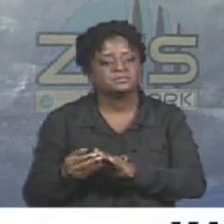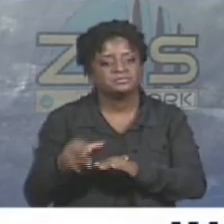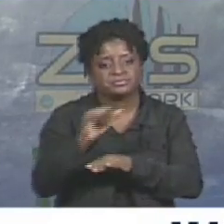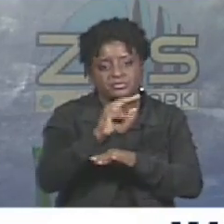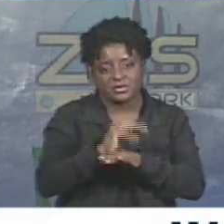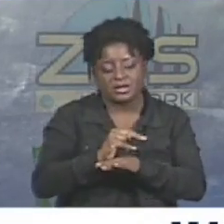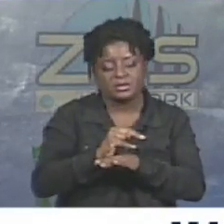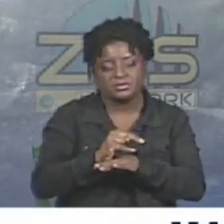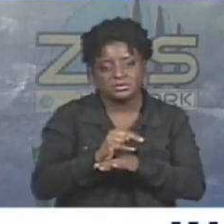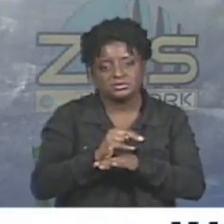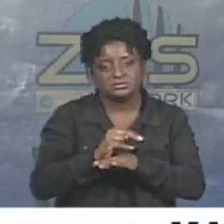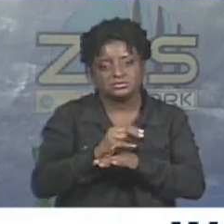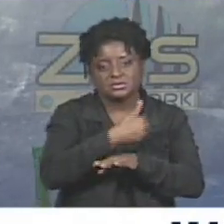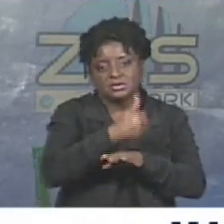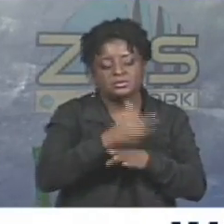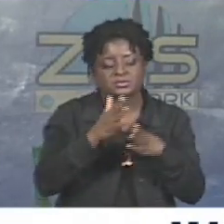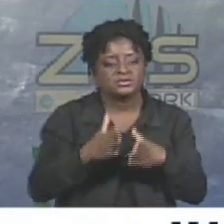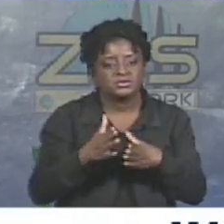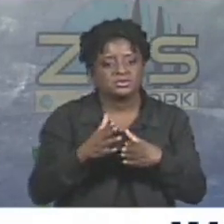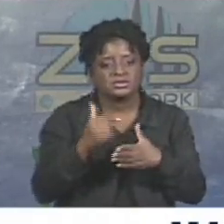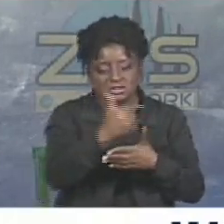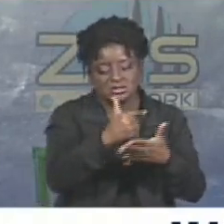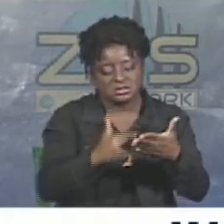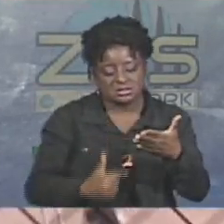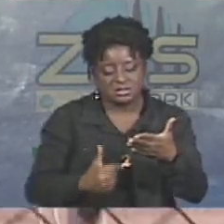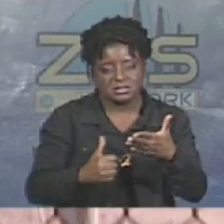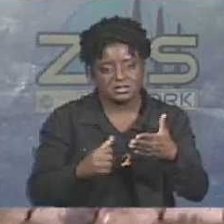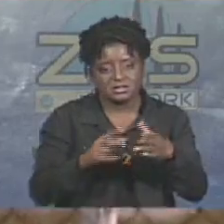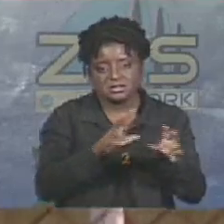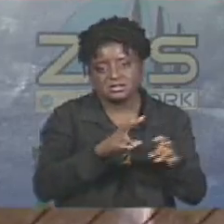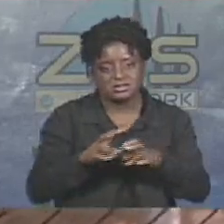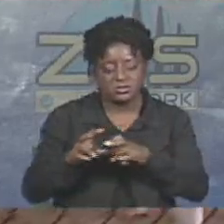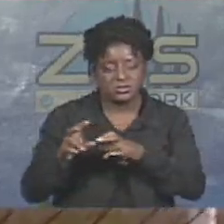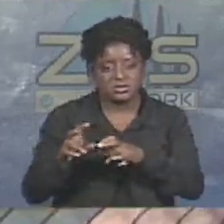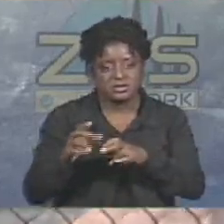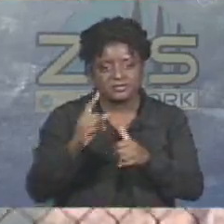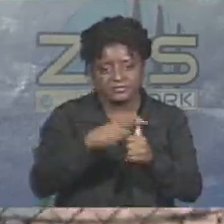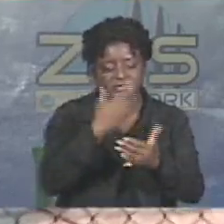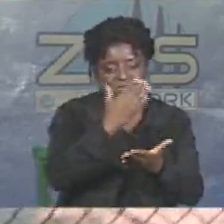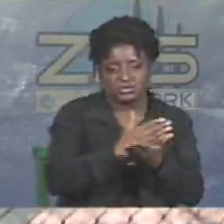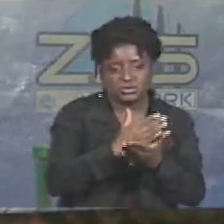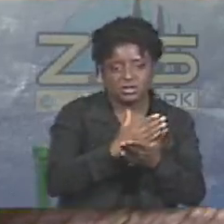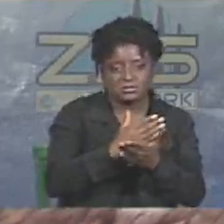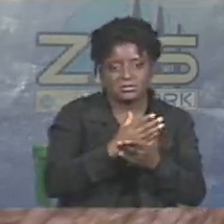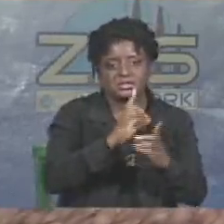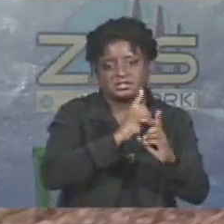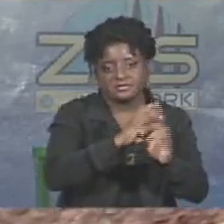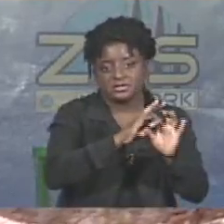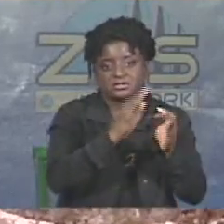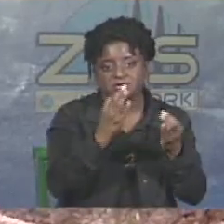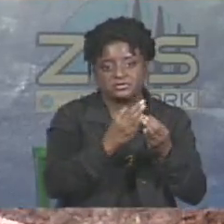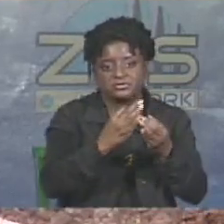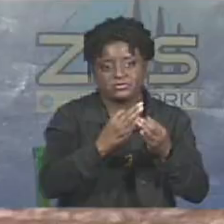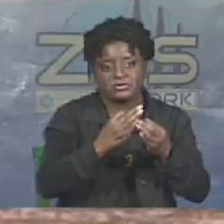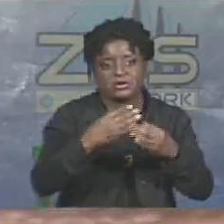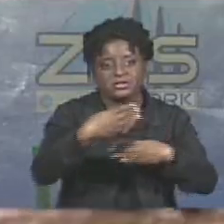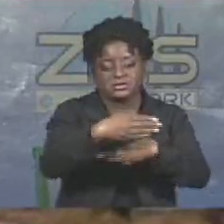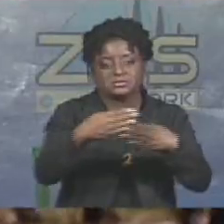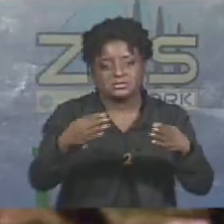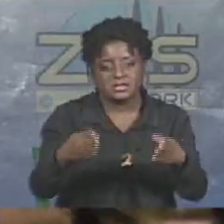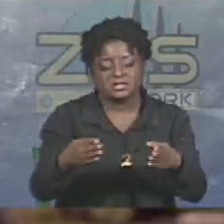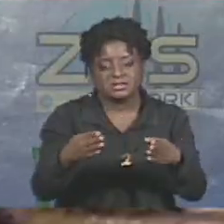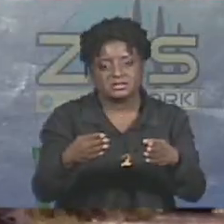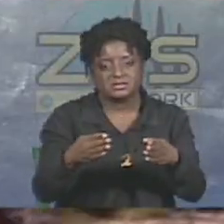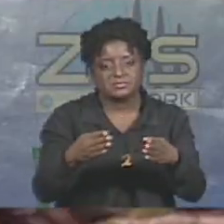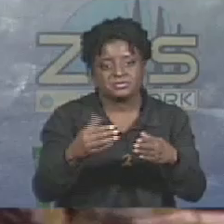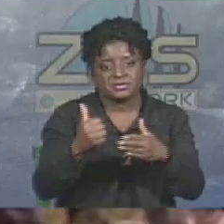JULITA outlined the details of the tour at the airport. The first stop was the Royal Bahamas Defense Force base, which is directly behind the airport. The Prime